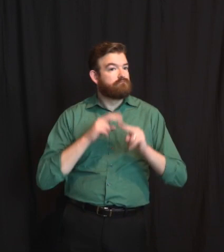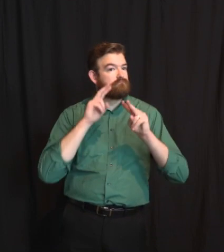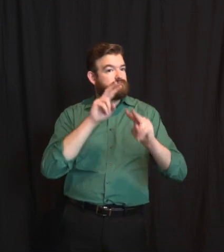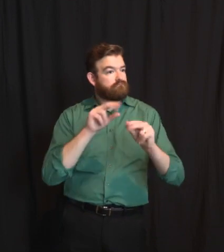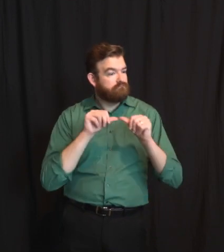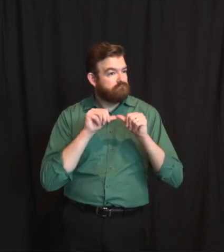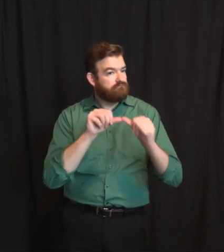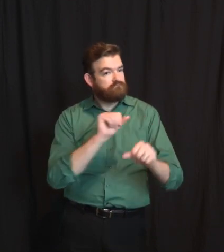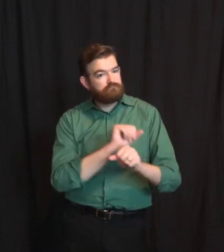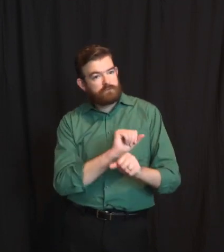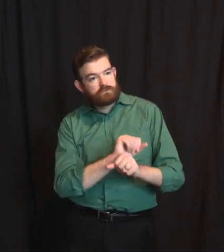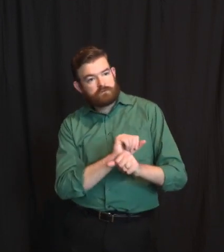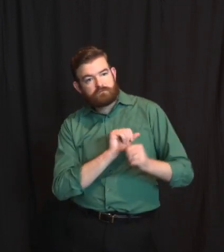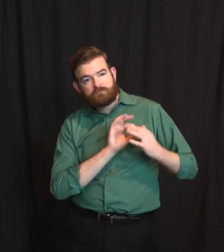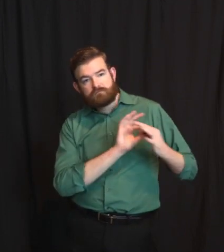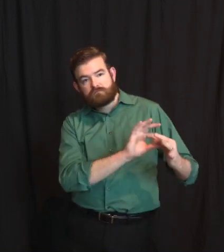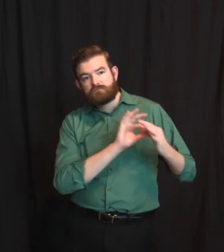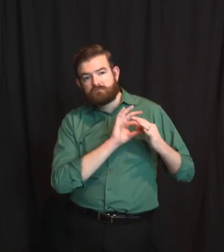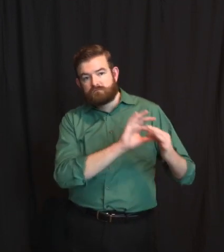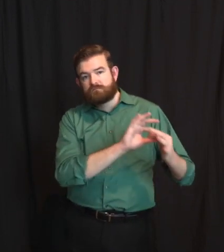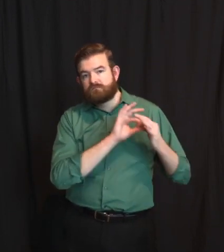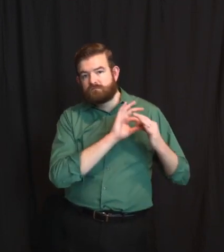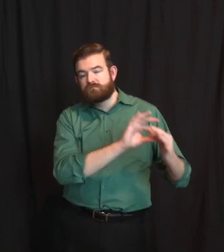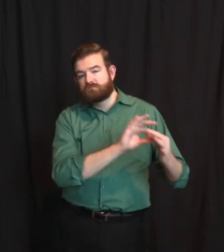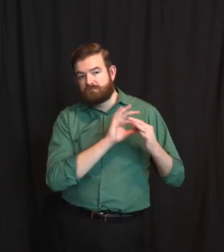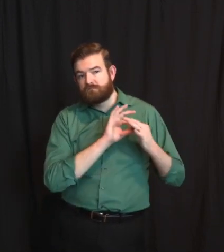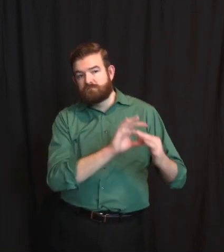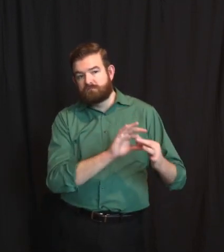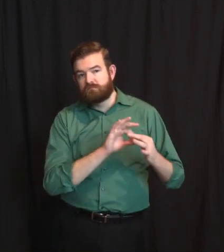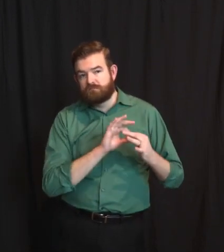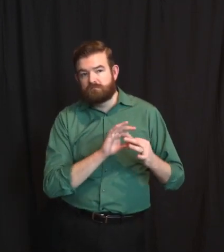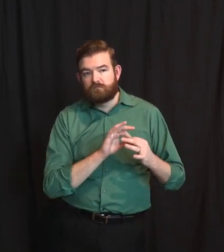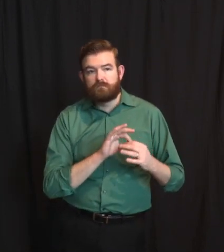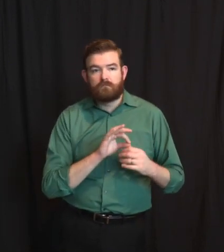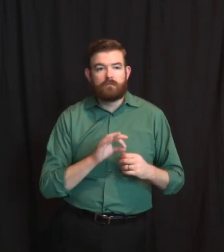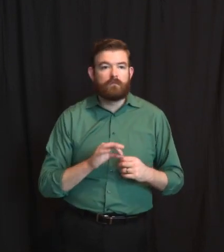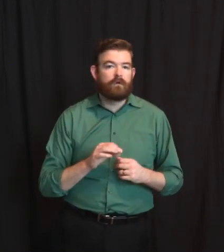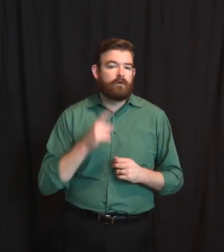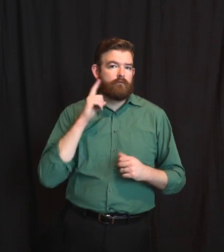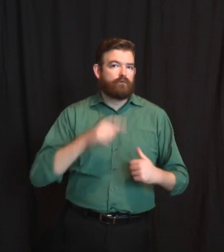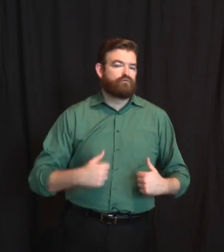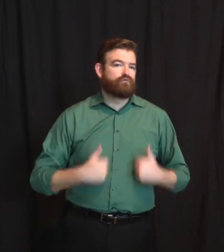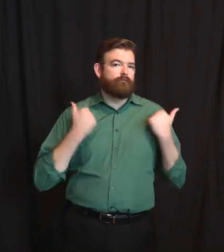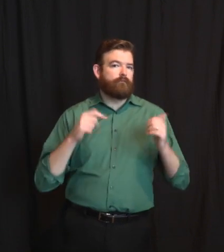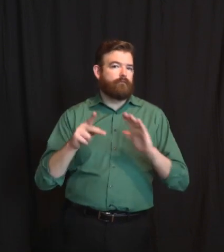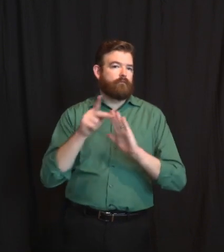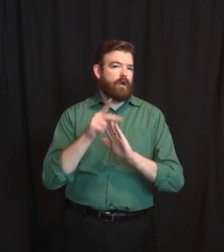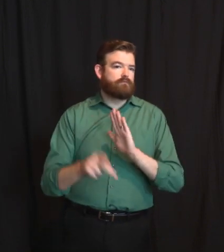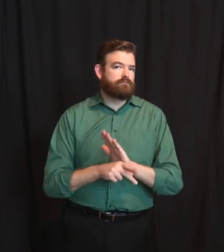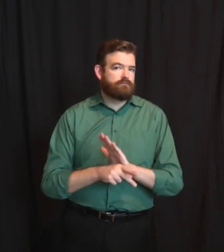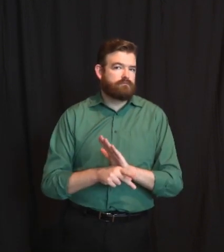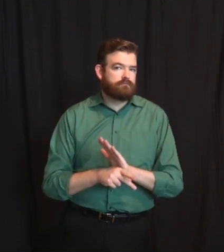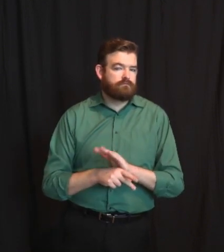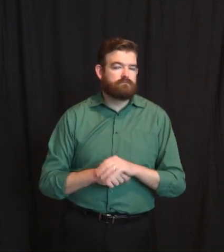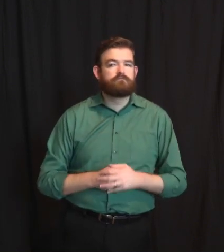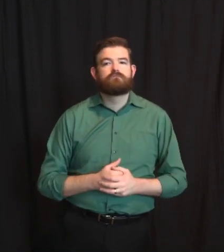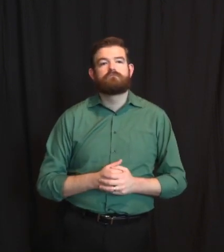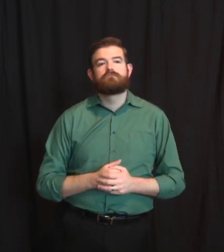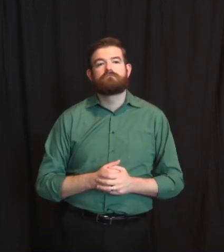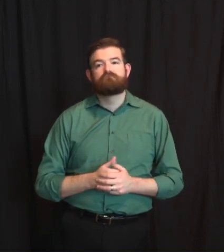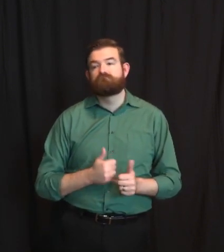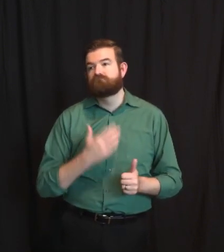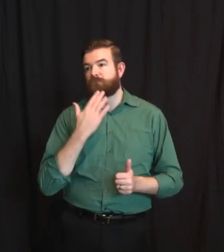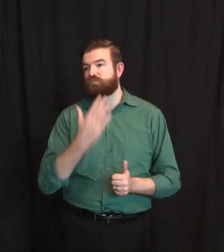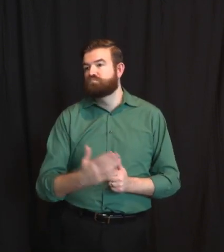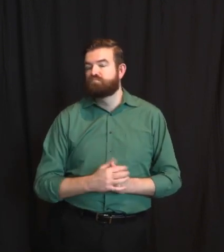leading state for survivor-centric policies, as we have been doing for now a long time. Thank you. Nikita, good